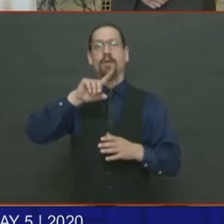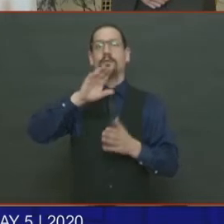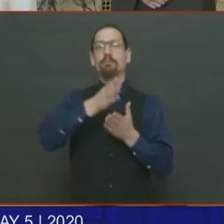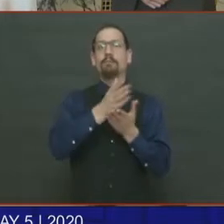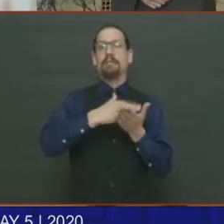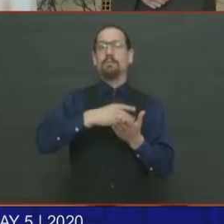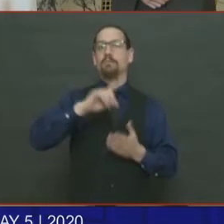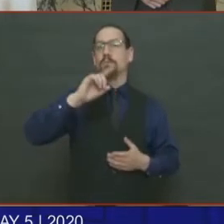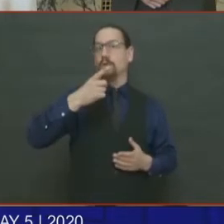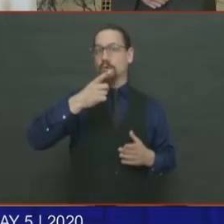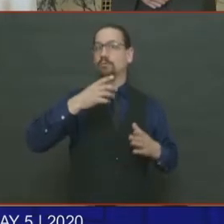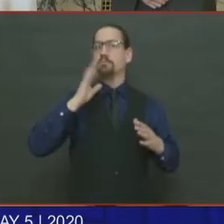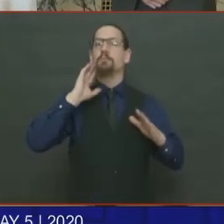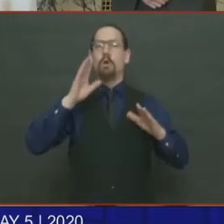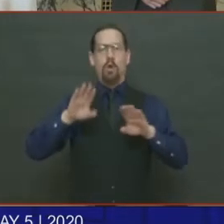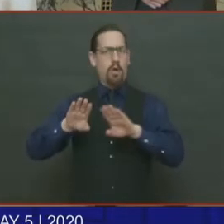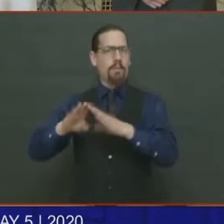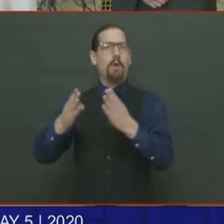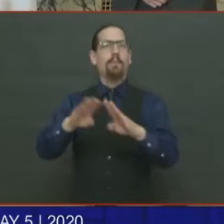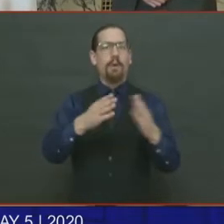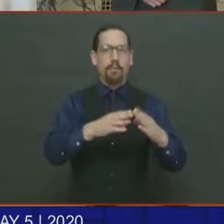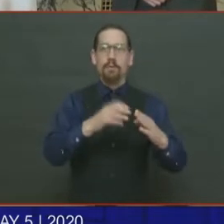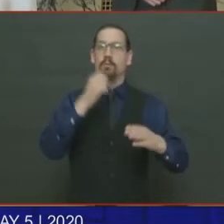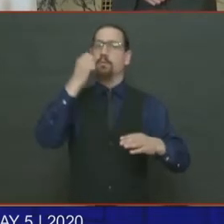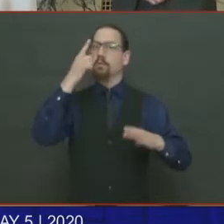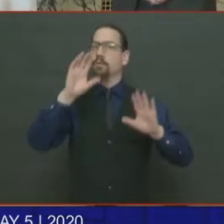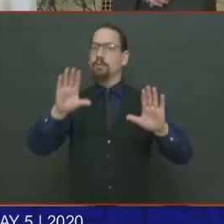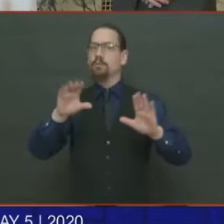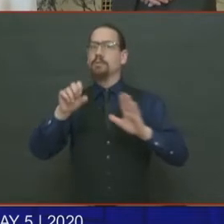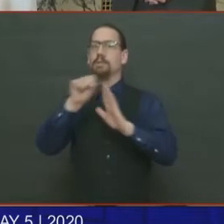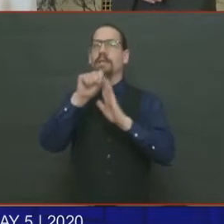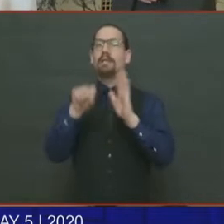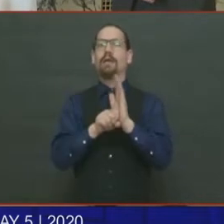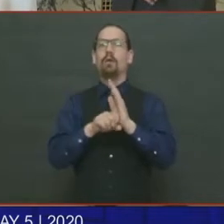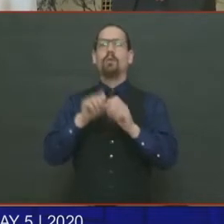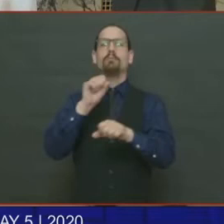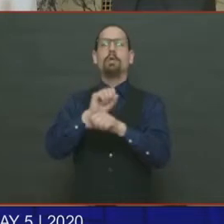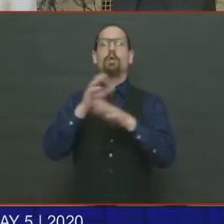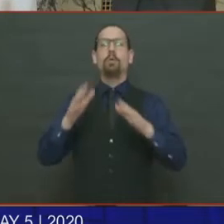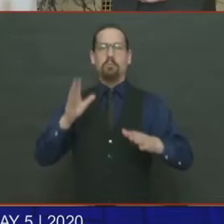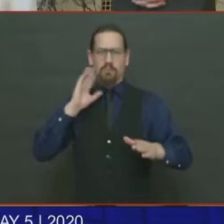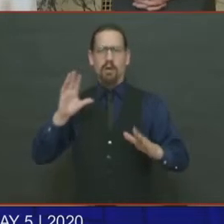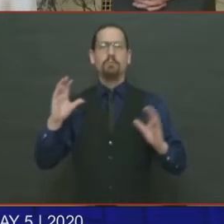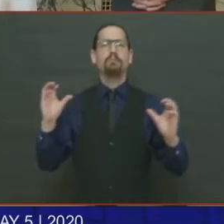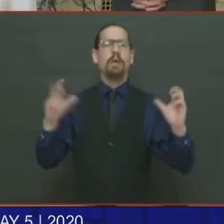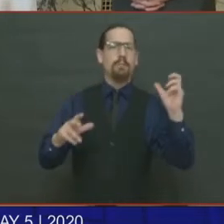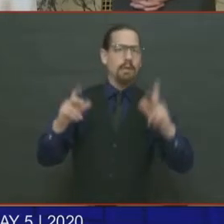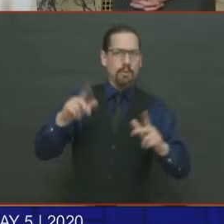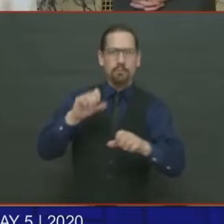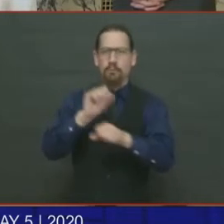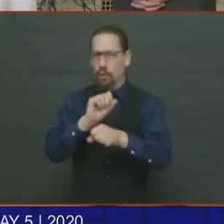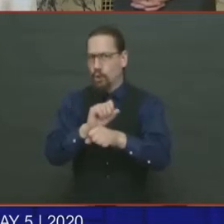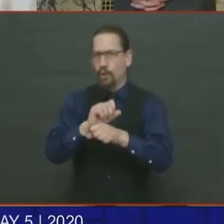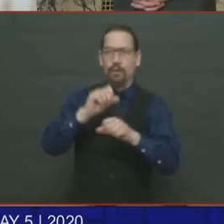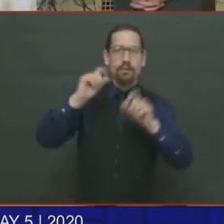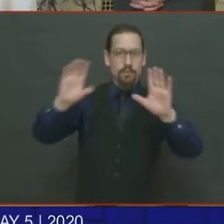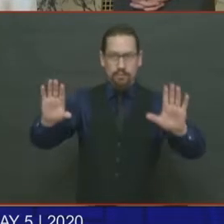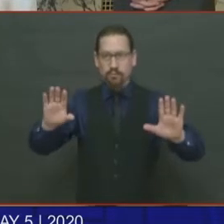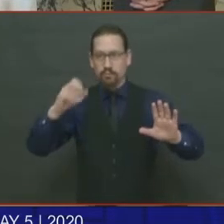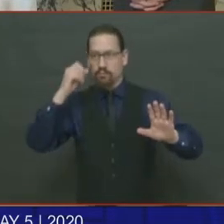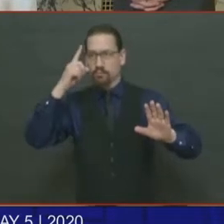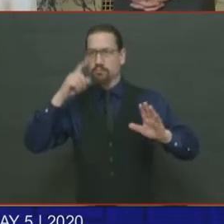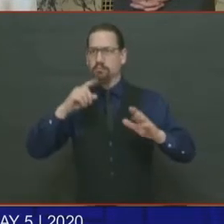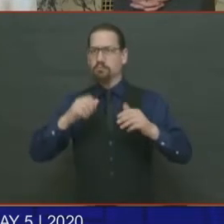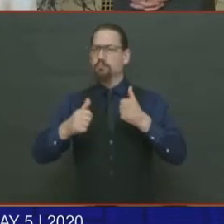For most state employees, which is also true for most office